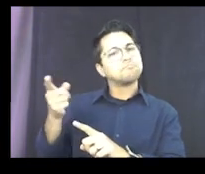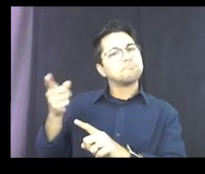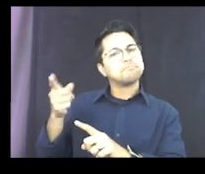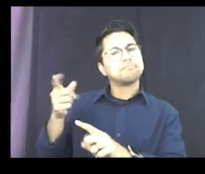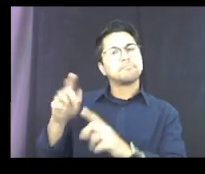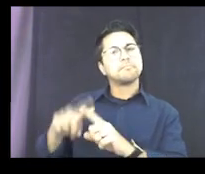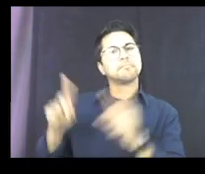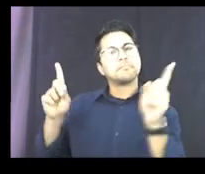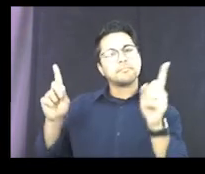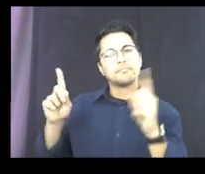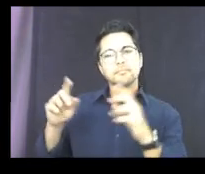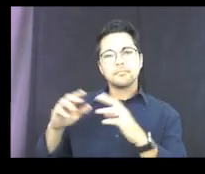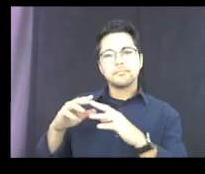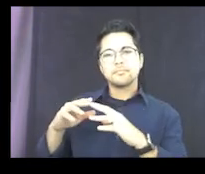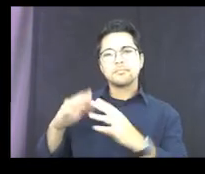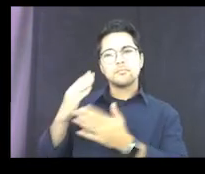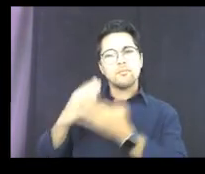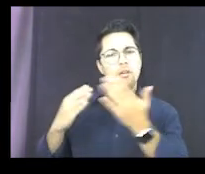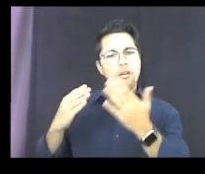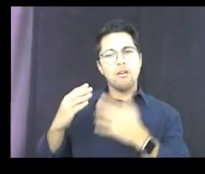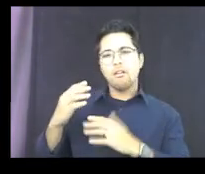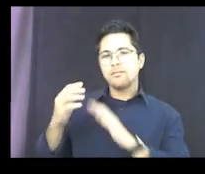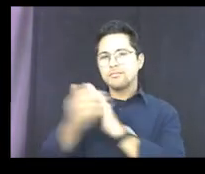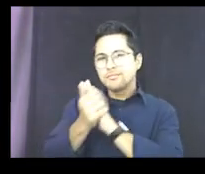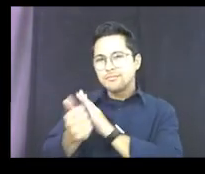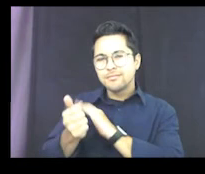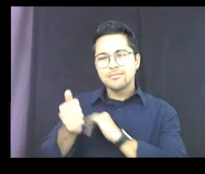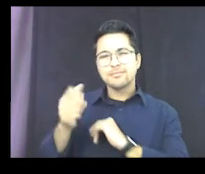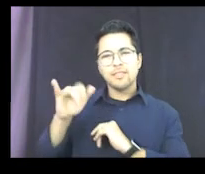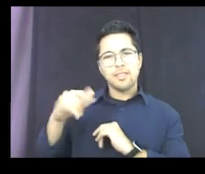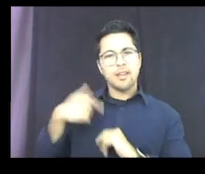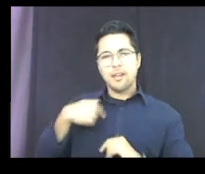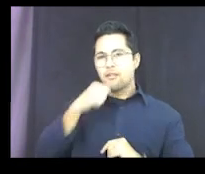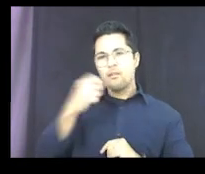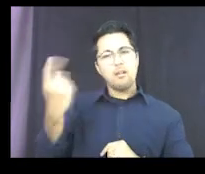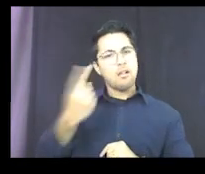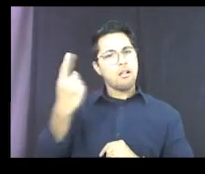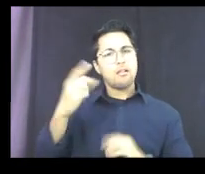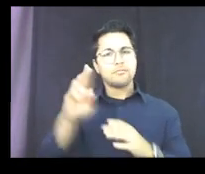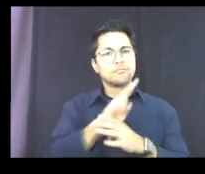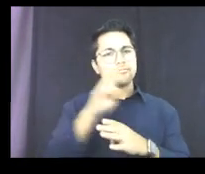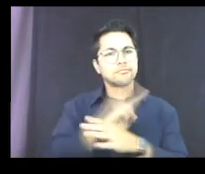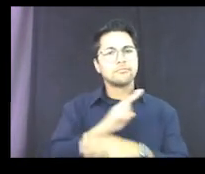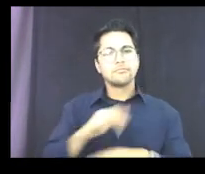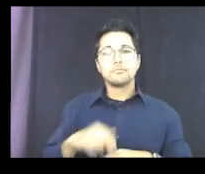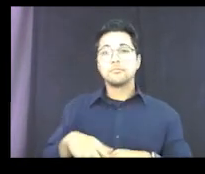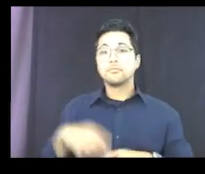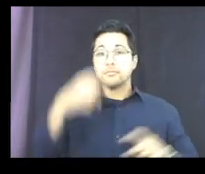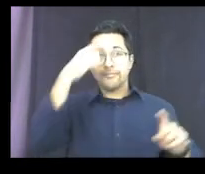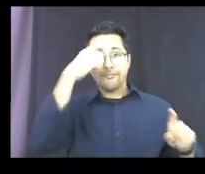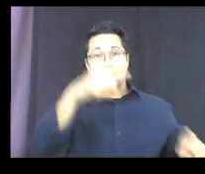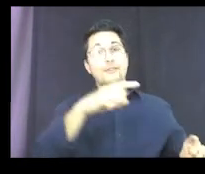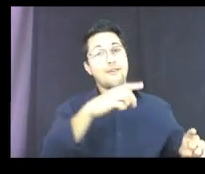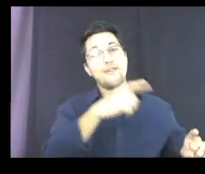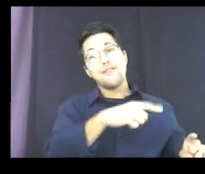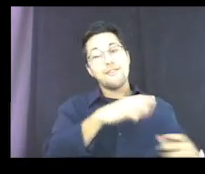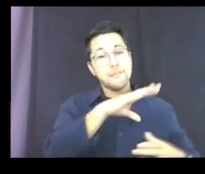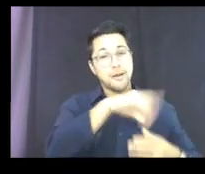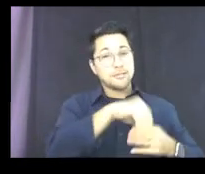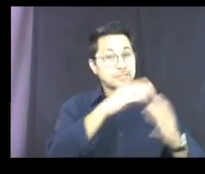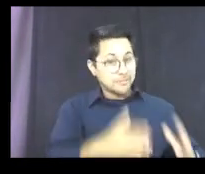different aspect of a talent that I don't always use. With me,